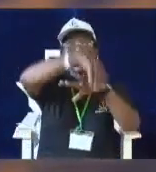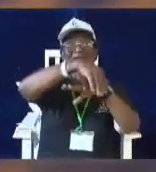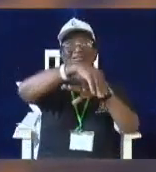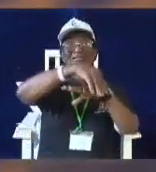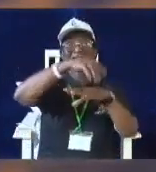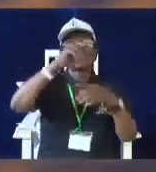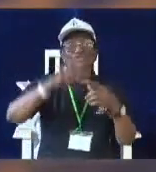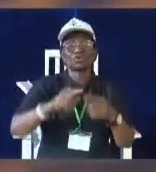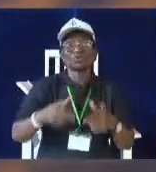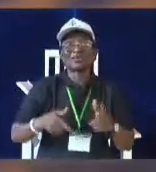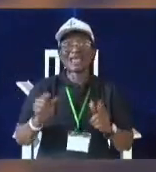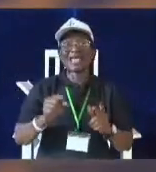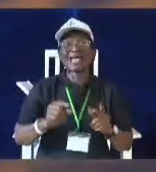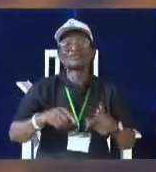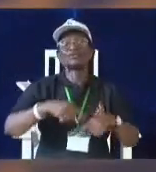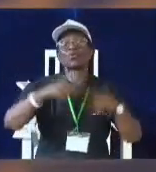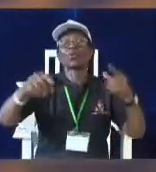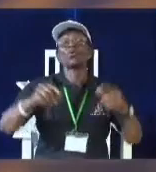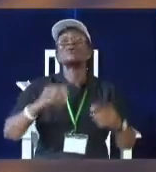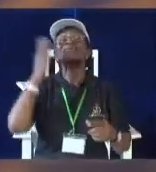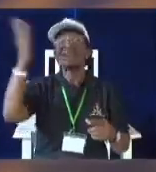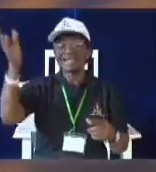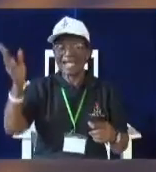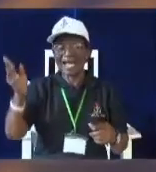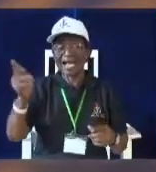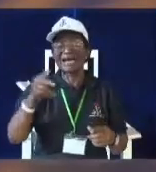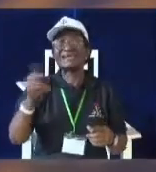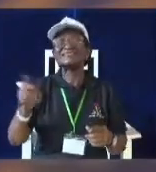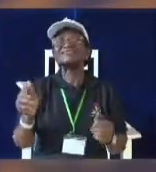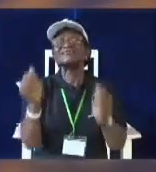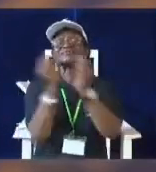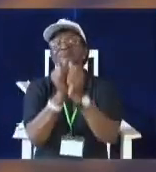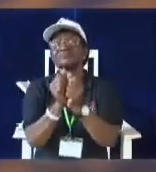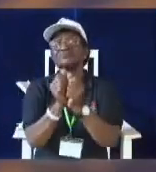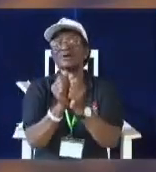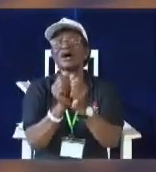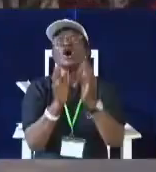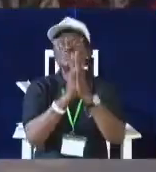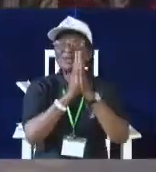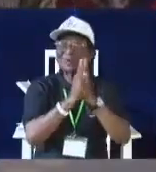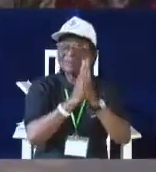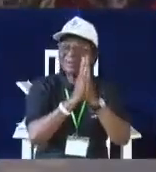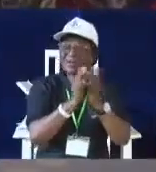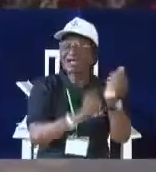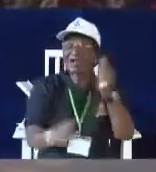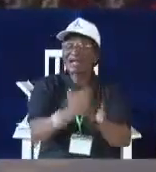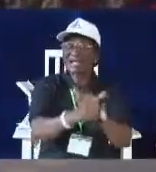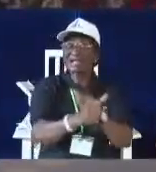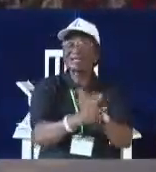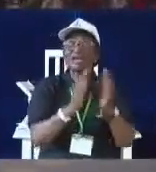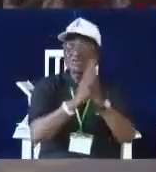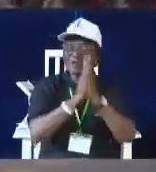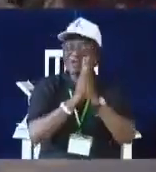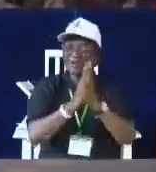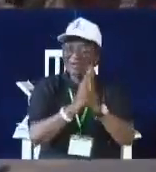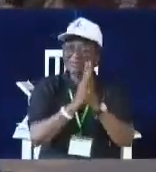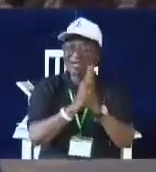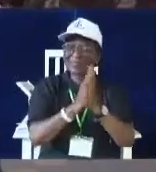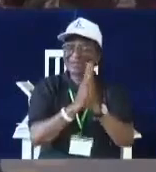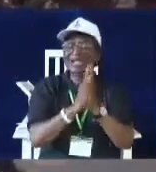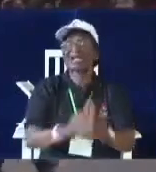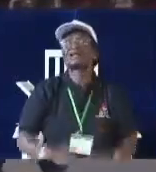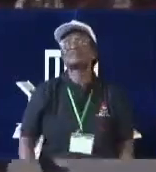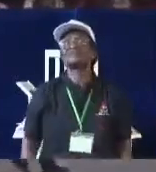to let go of their victims. Go ahead, cry to the Almighty God. We